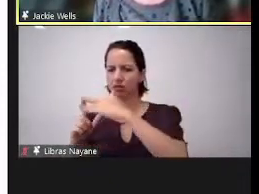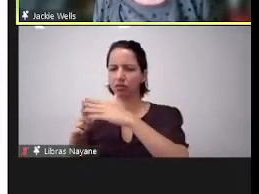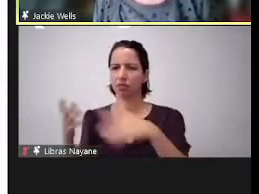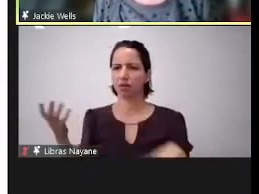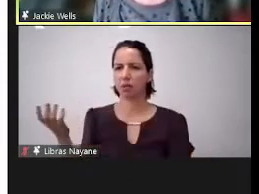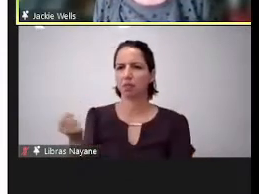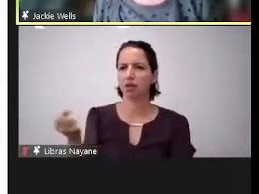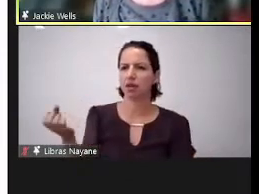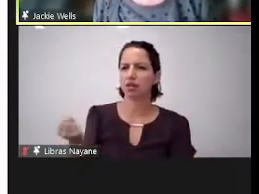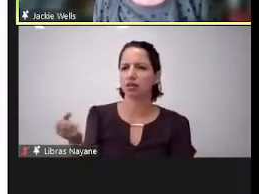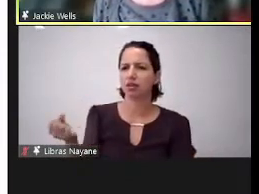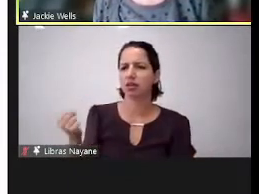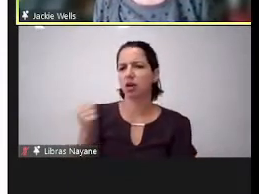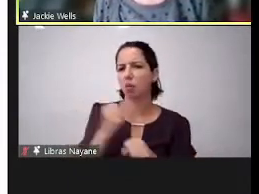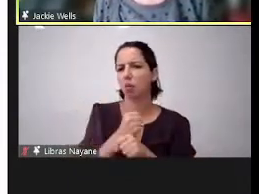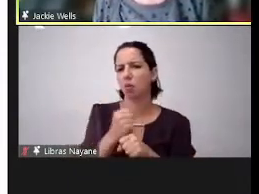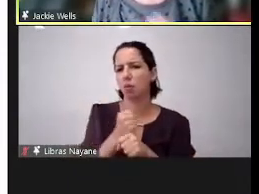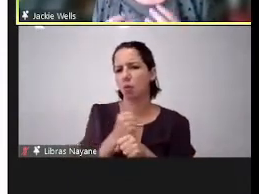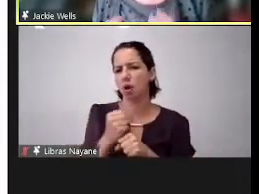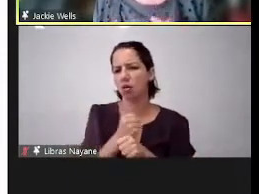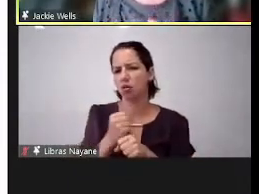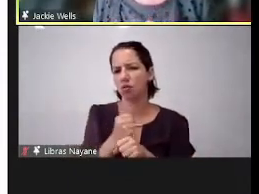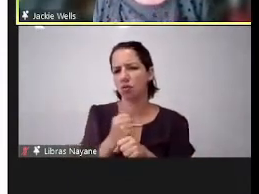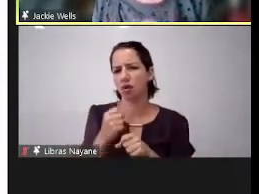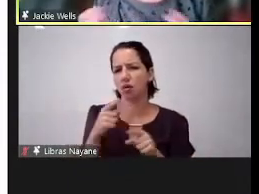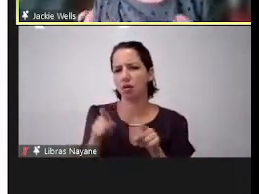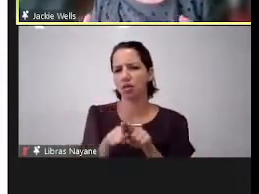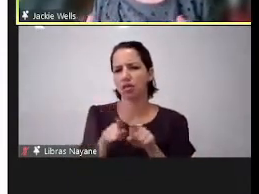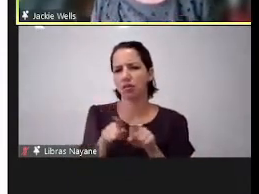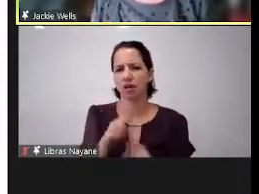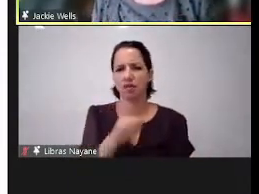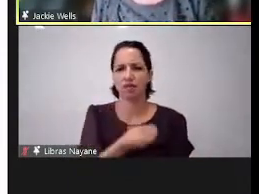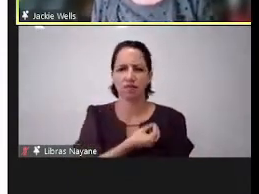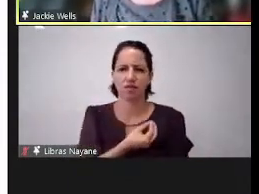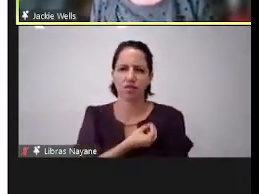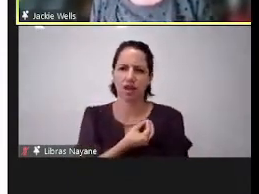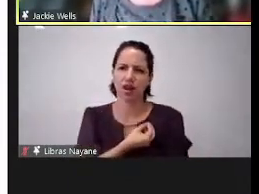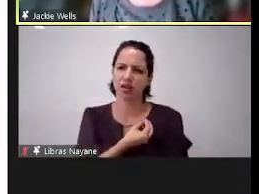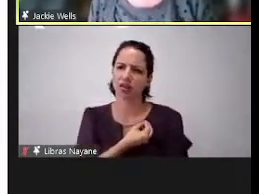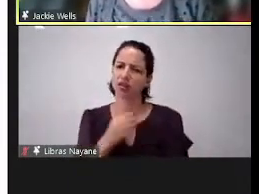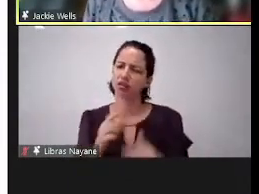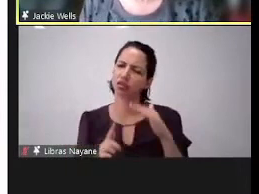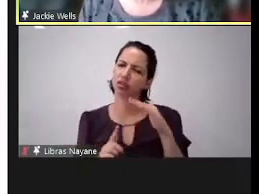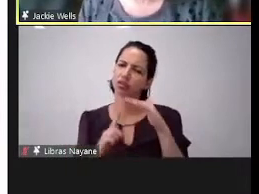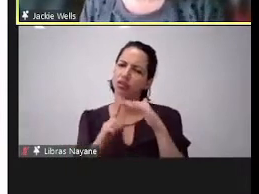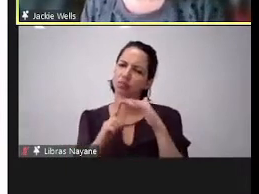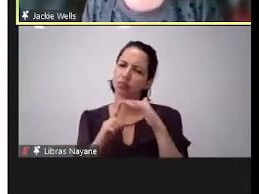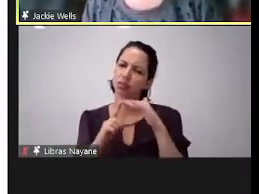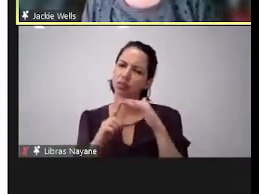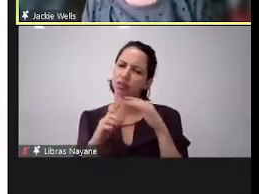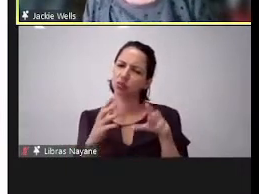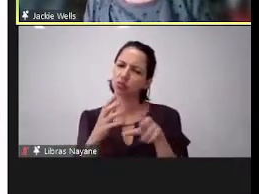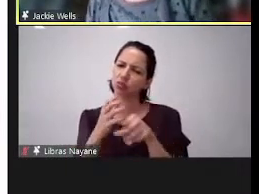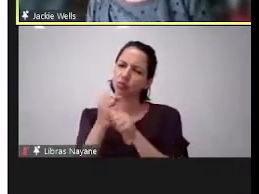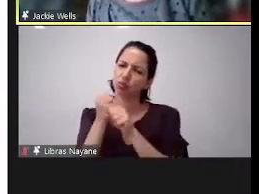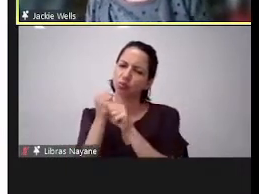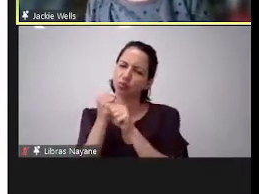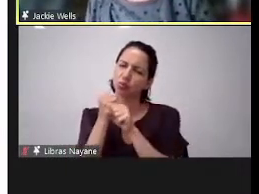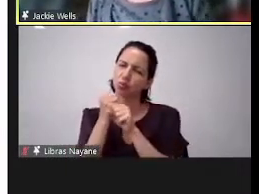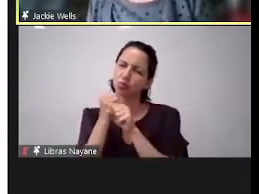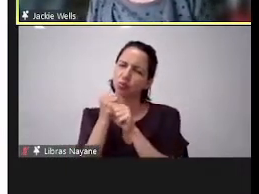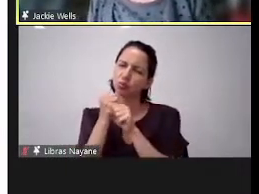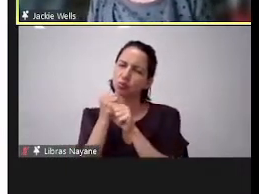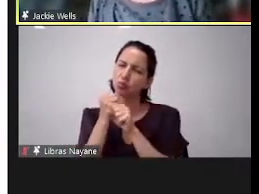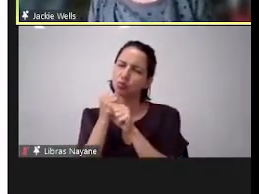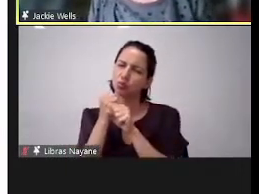something called the lifetime allowance, which limits the total pot of money that you can accumulate that